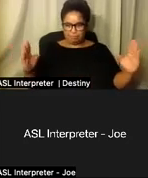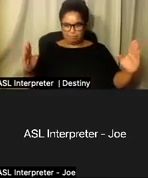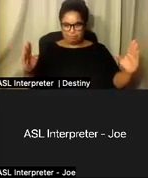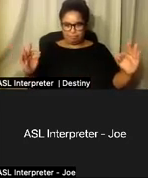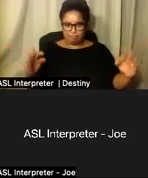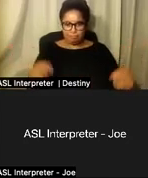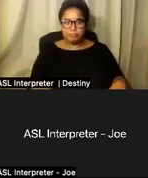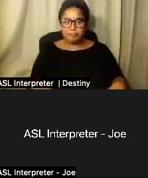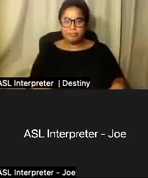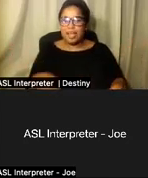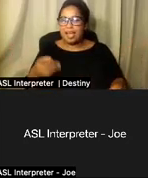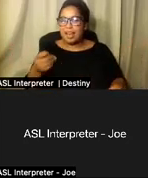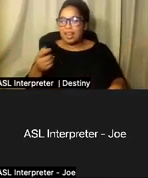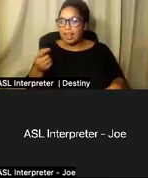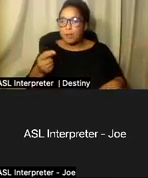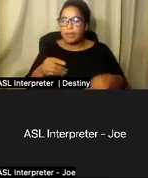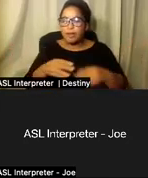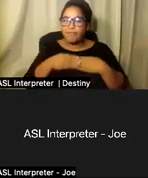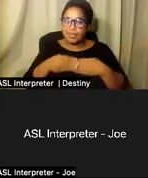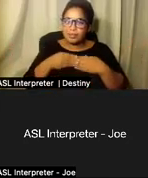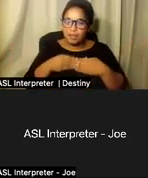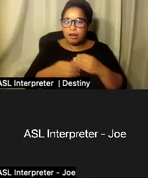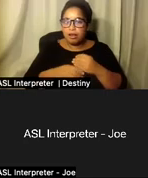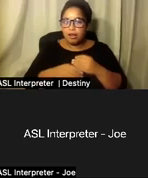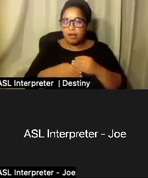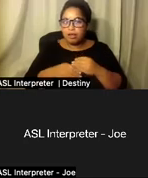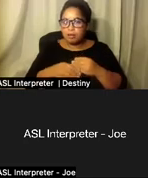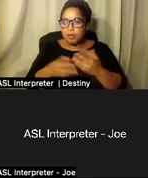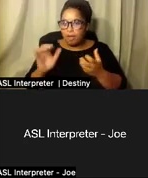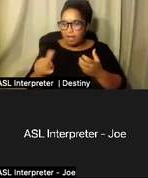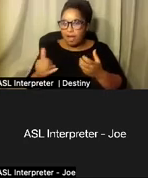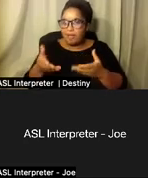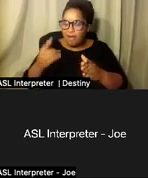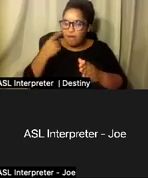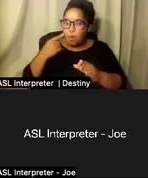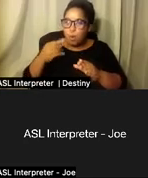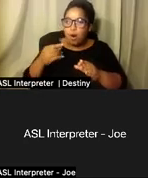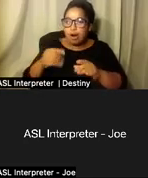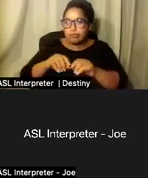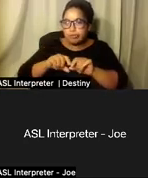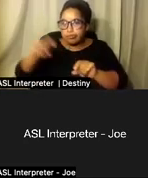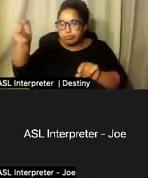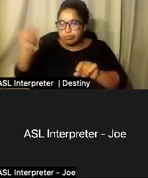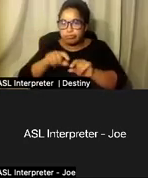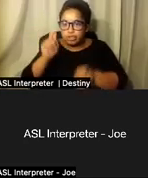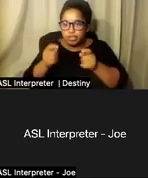And we'll leave a little play in this too, so we can allow for adjustments if needed.